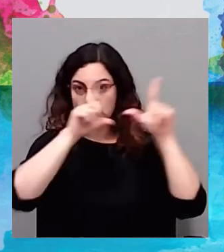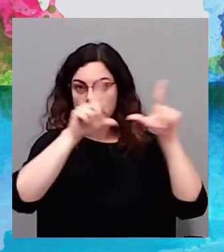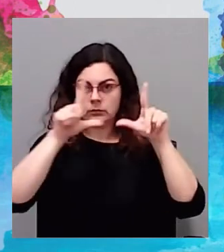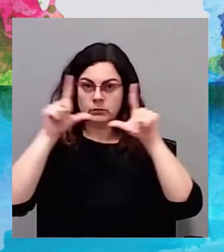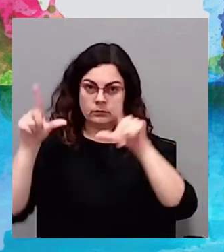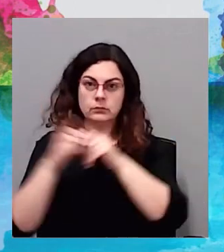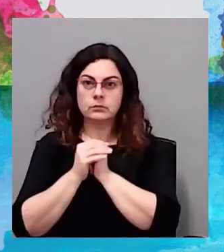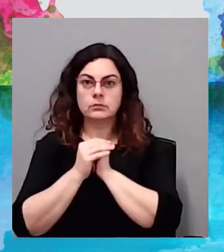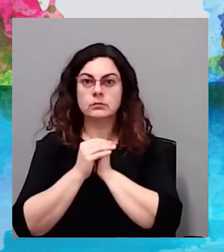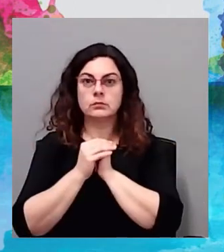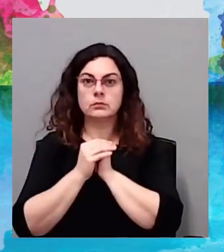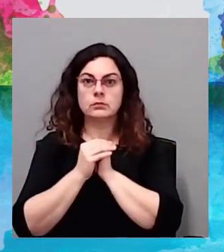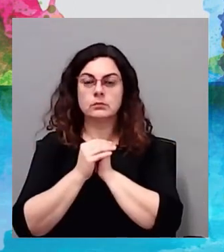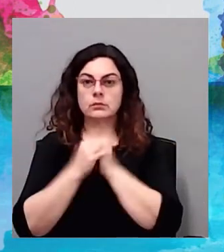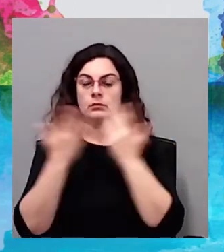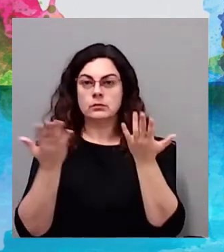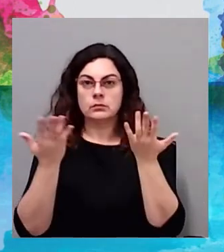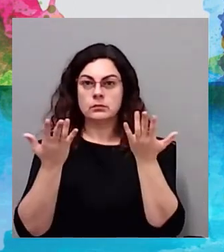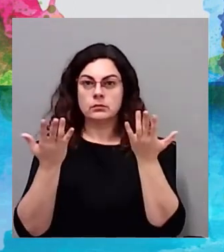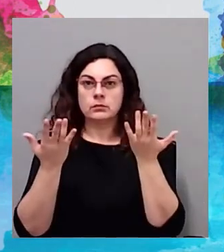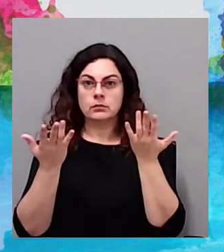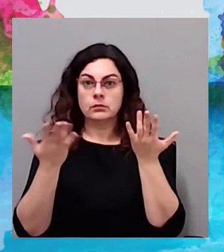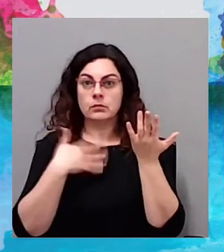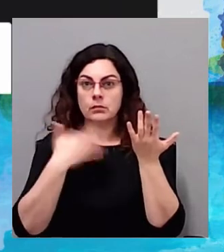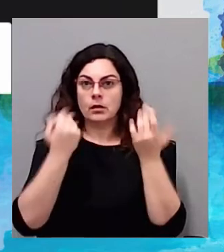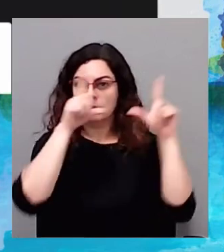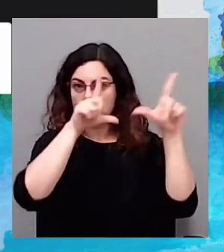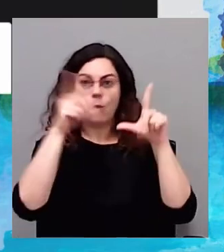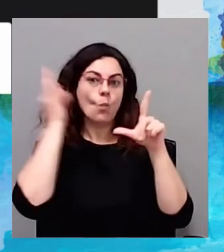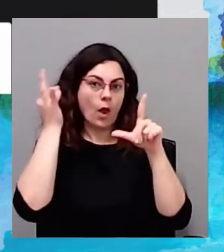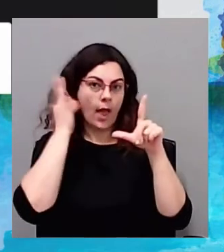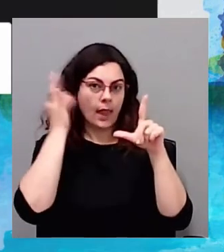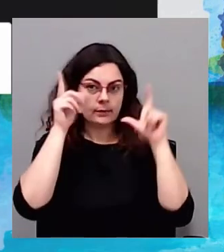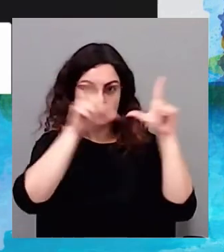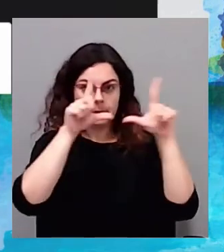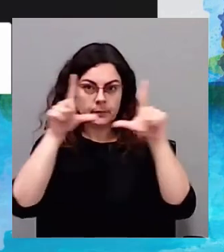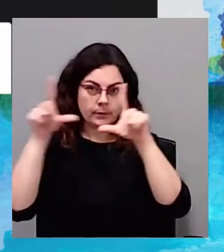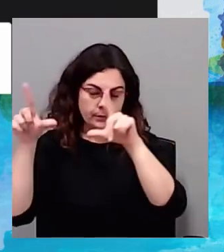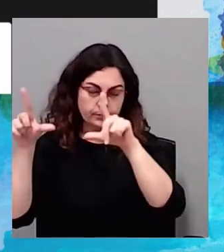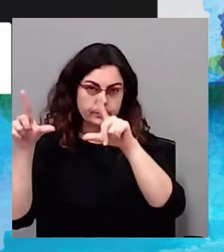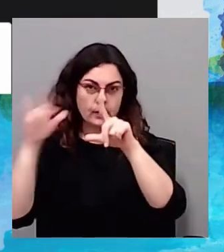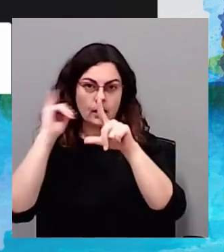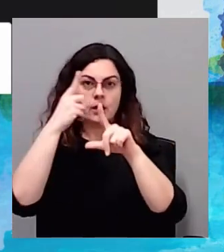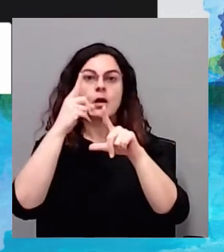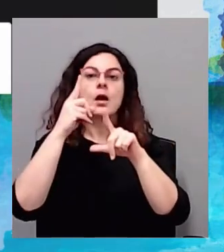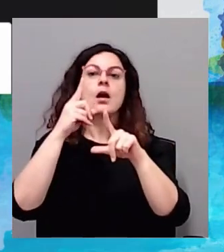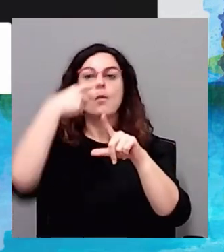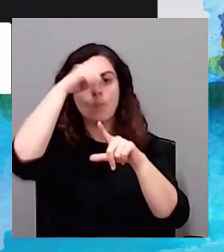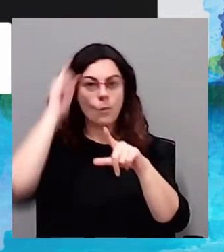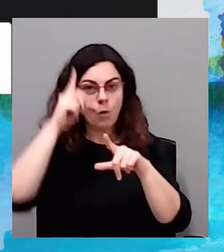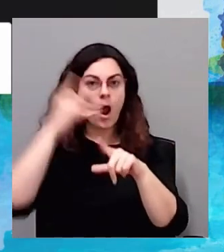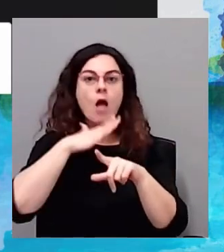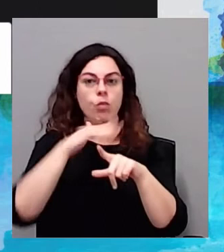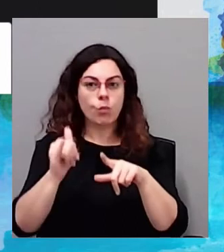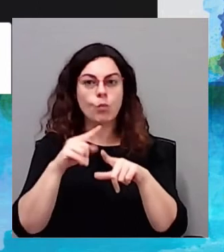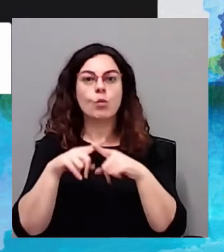different times in the artistic life of Pablo Picasso, and different women that he painted. This